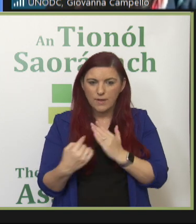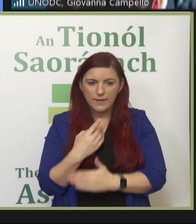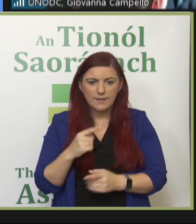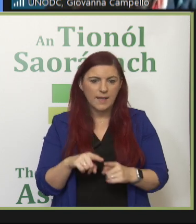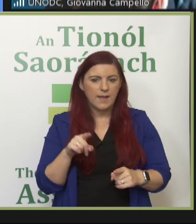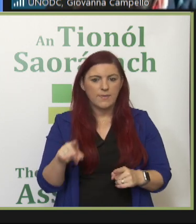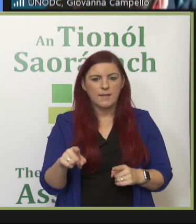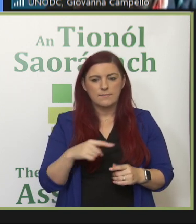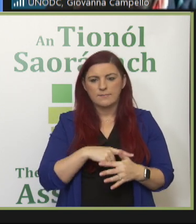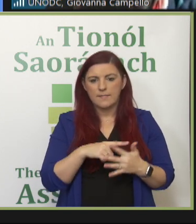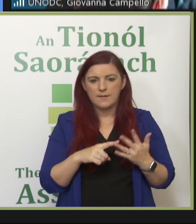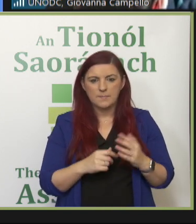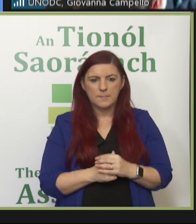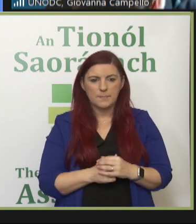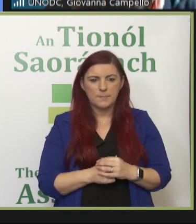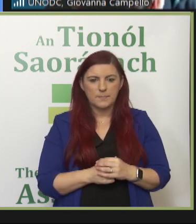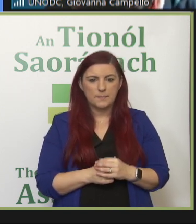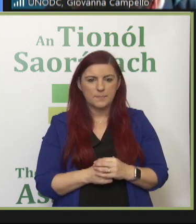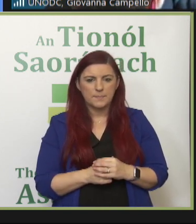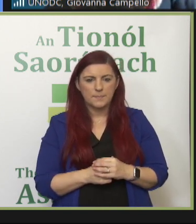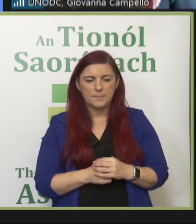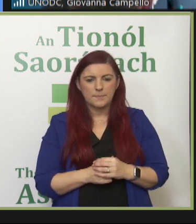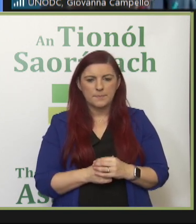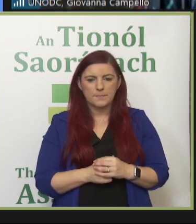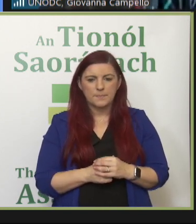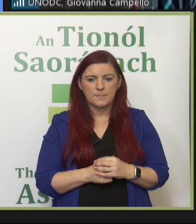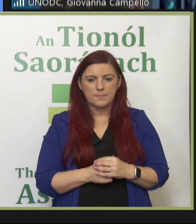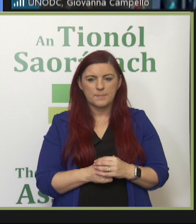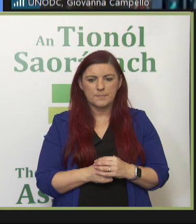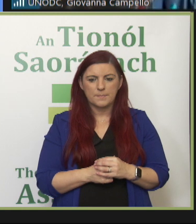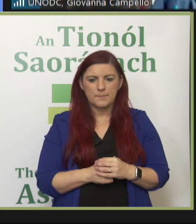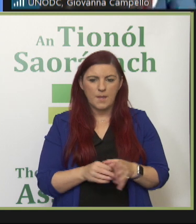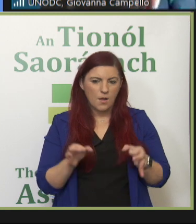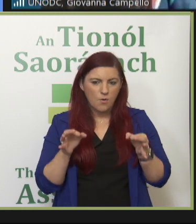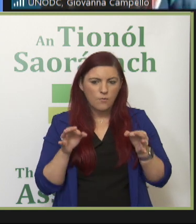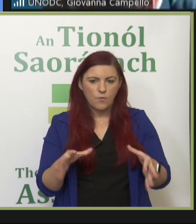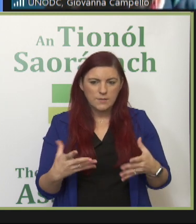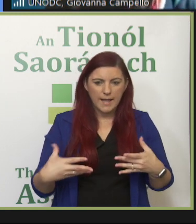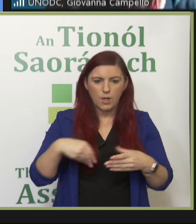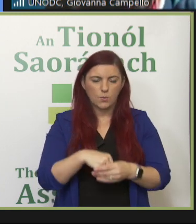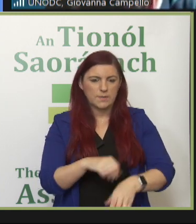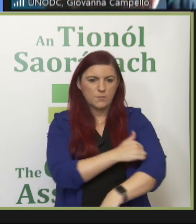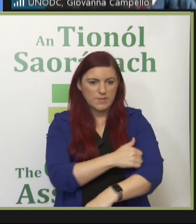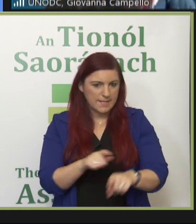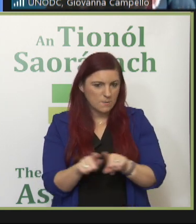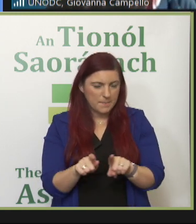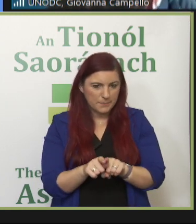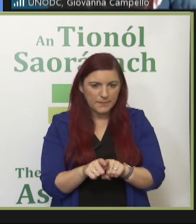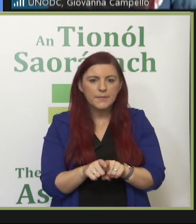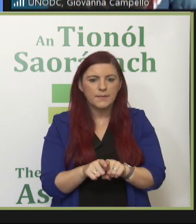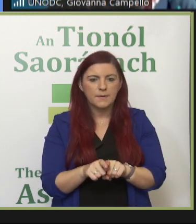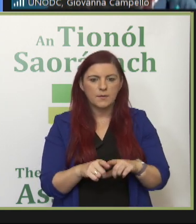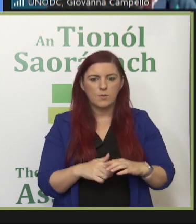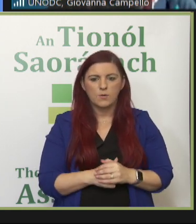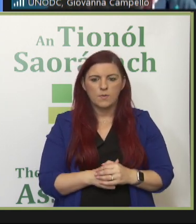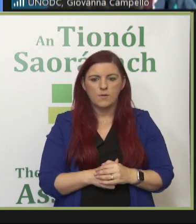the phases of the criminal justice system. And of course, including in prison settings. And I'm